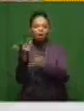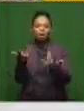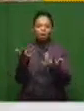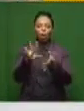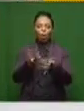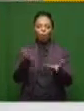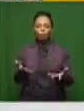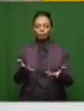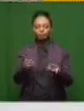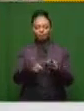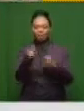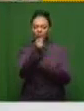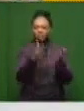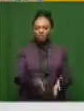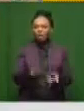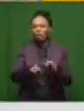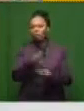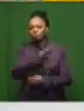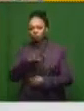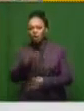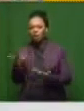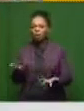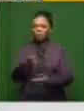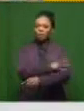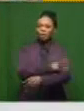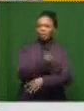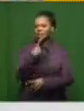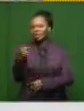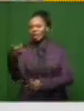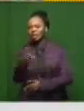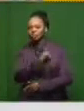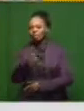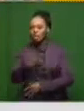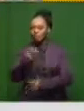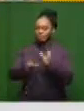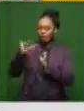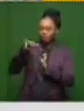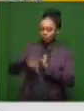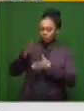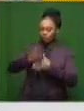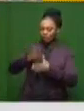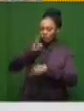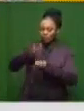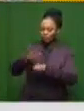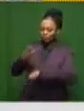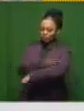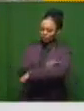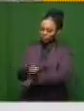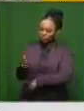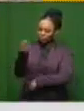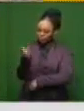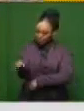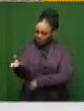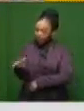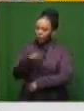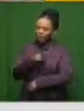employees might or employers might say to their employees in order for you to come back you need to have a vaccine so that the environment is safe.